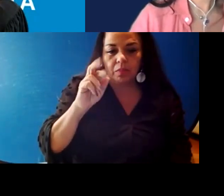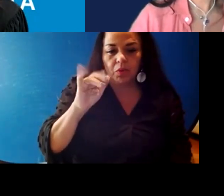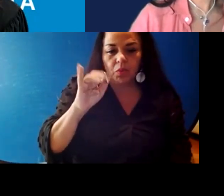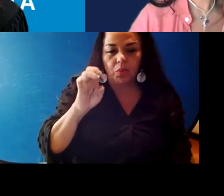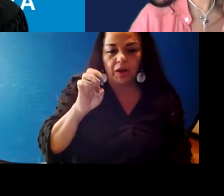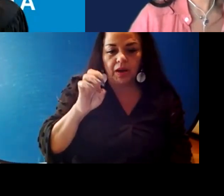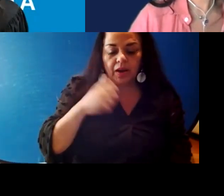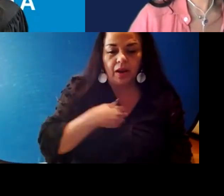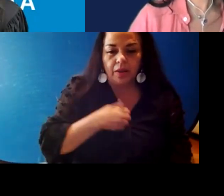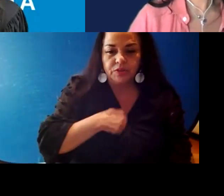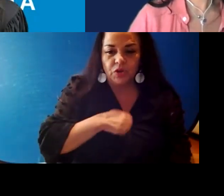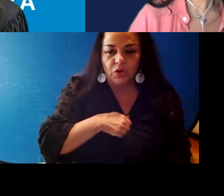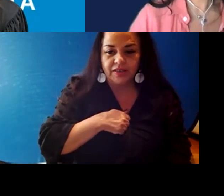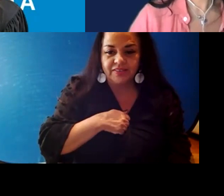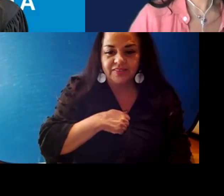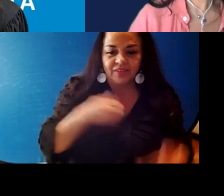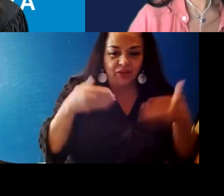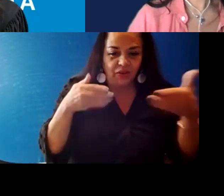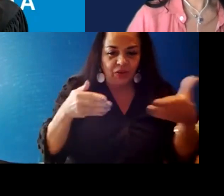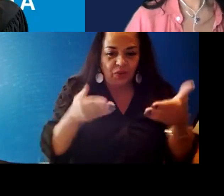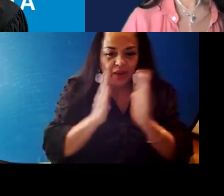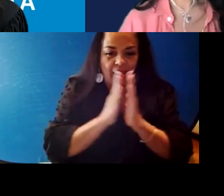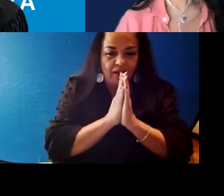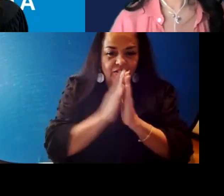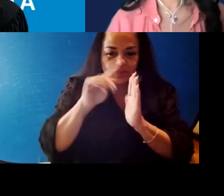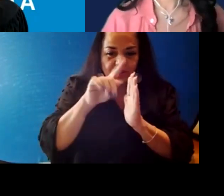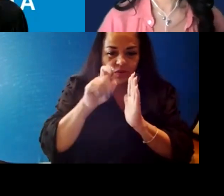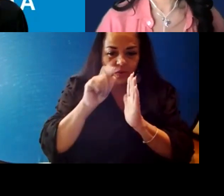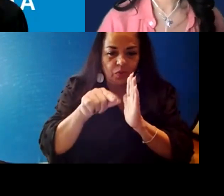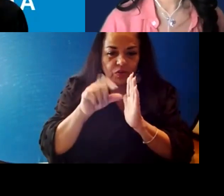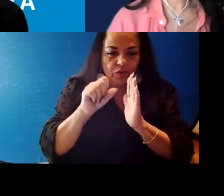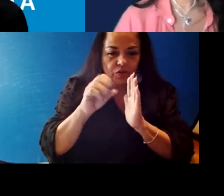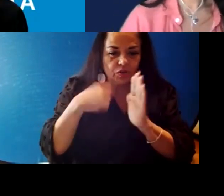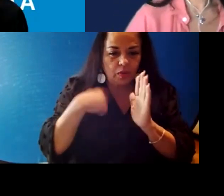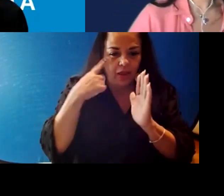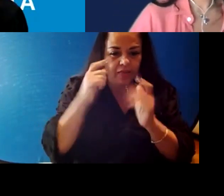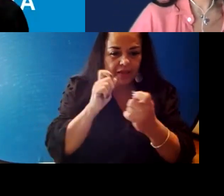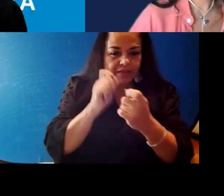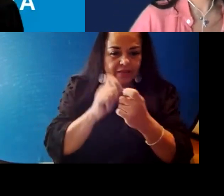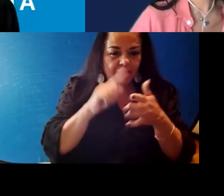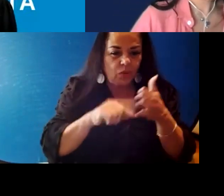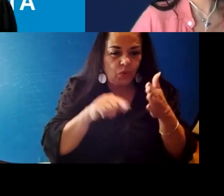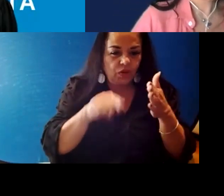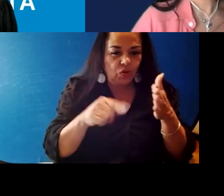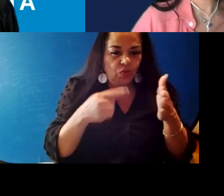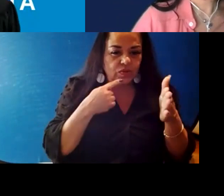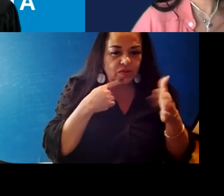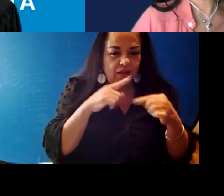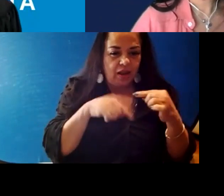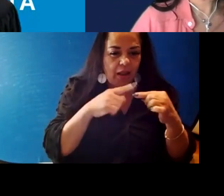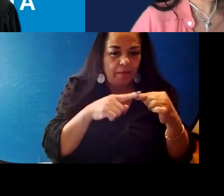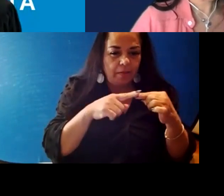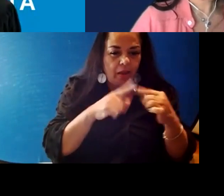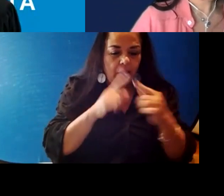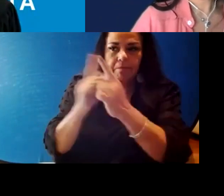Have her go ahead and ask her question. So I think exactly what you were just saying, Sam, about meeting people